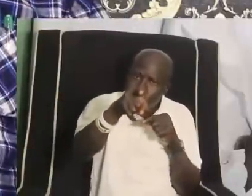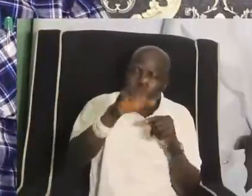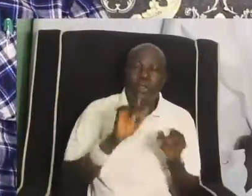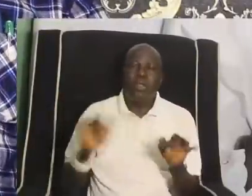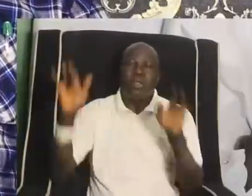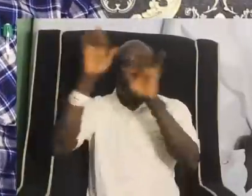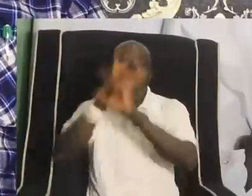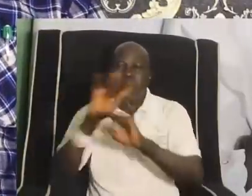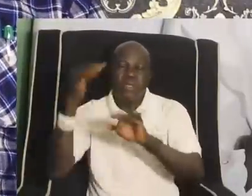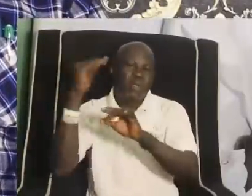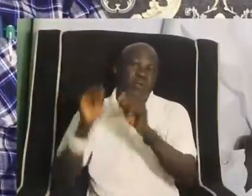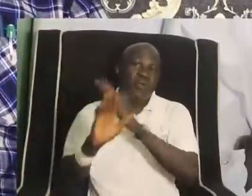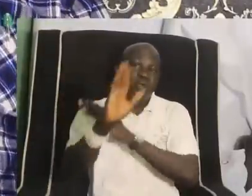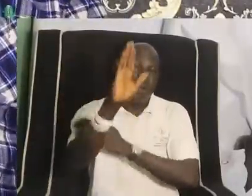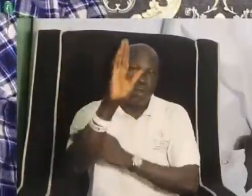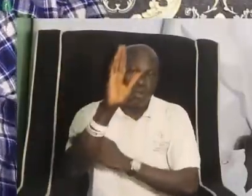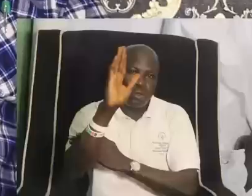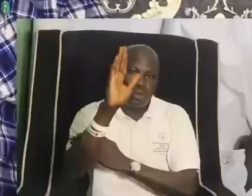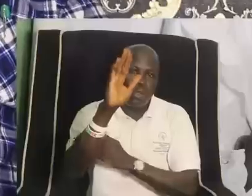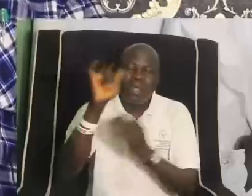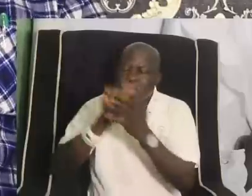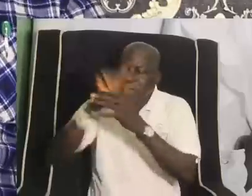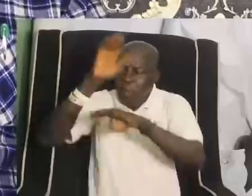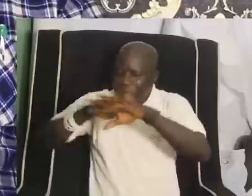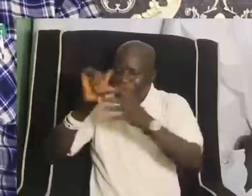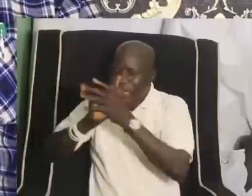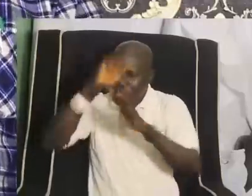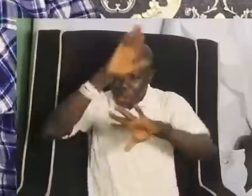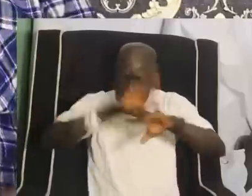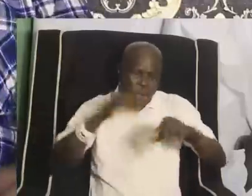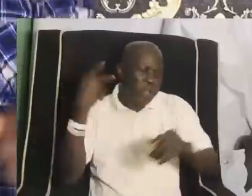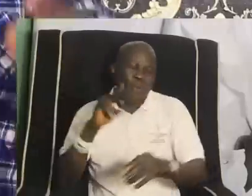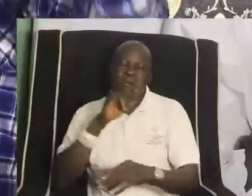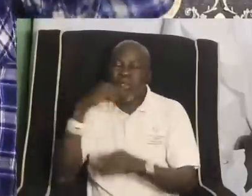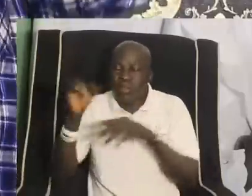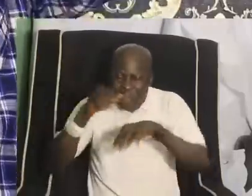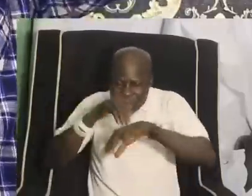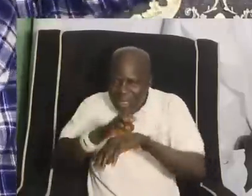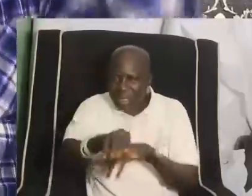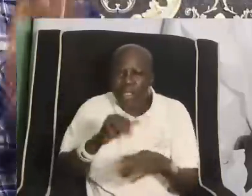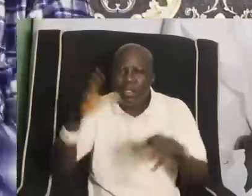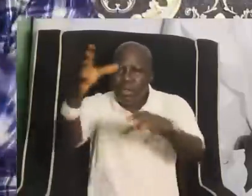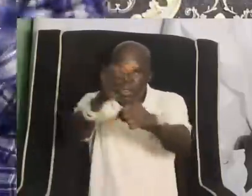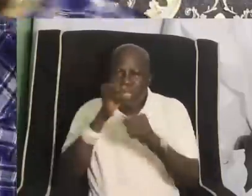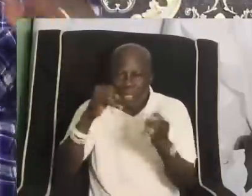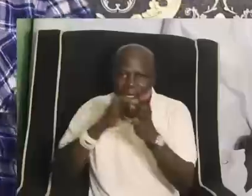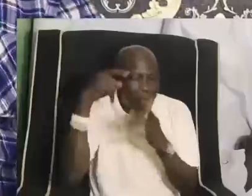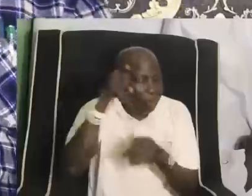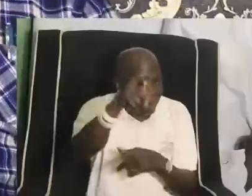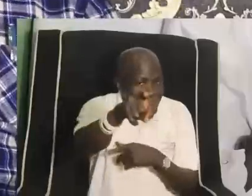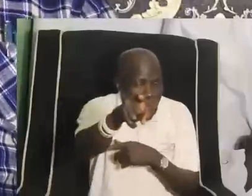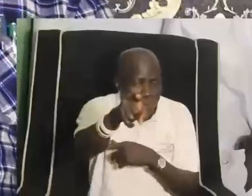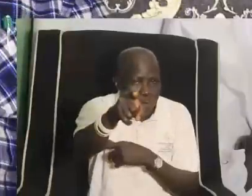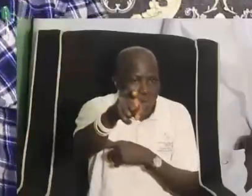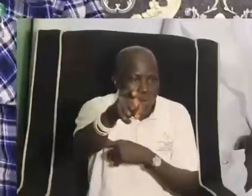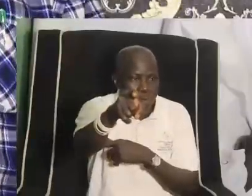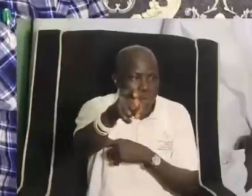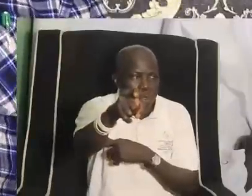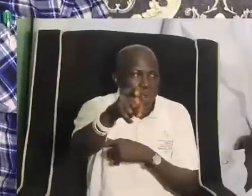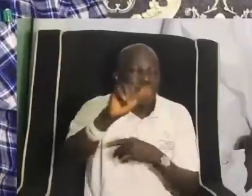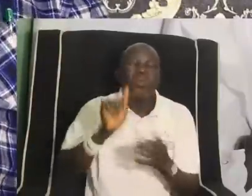you. Mercy of my God. The one that called me and sent me. We release it to you